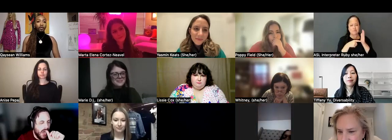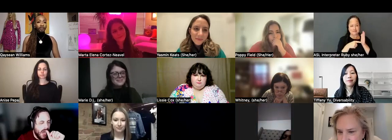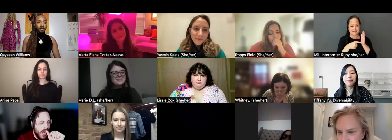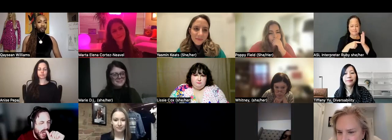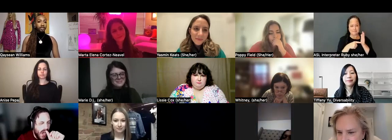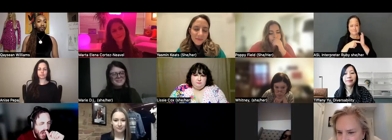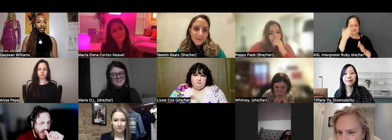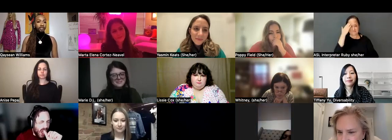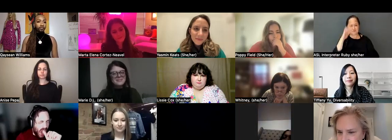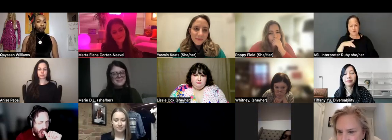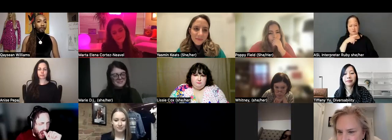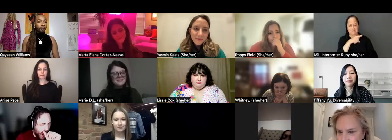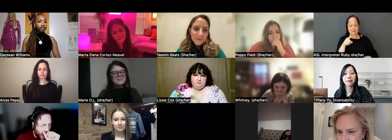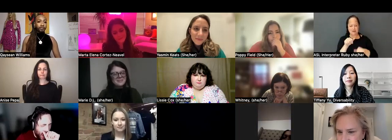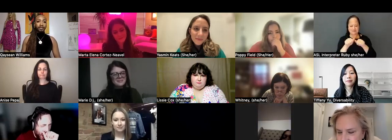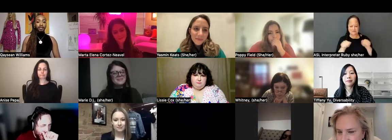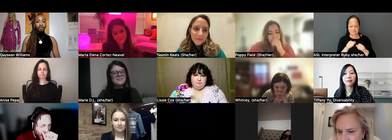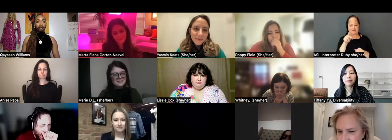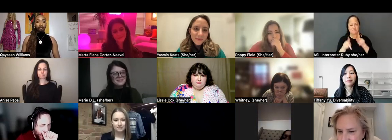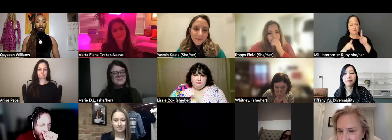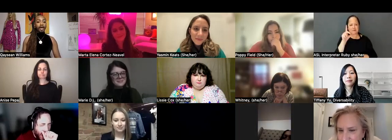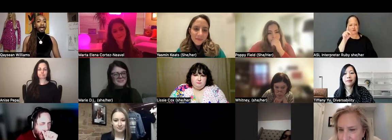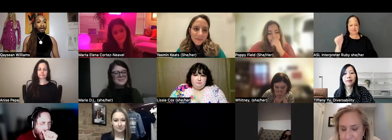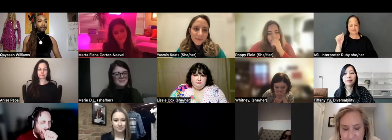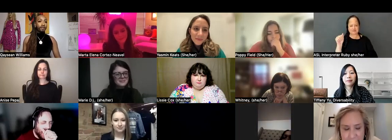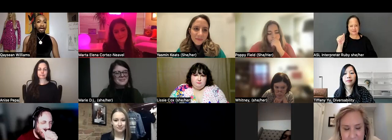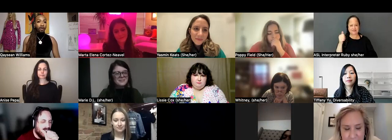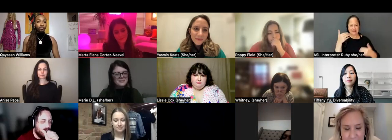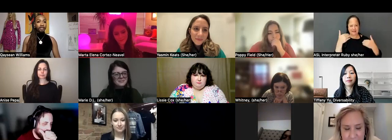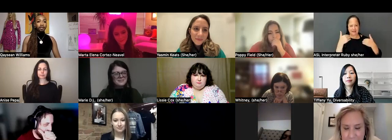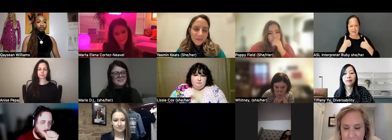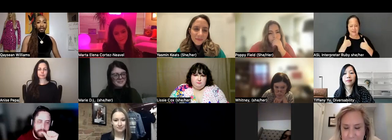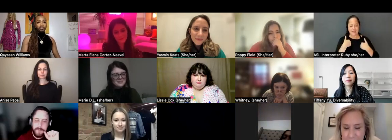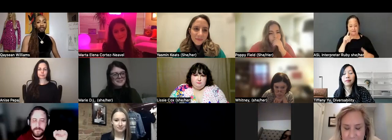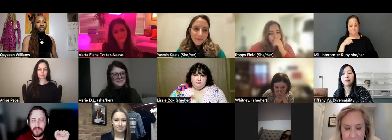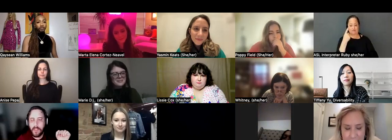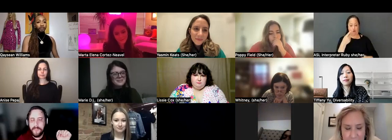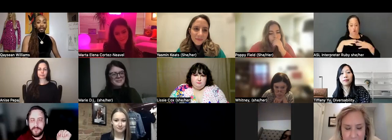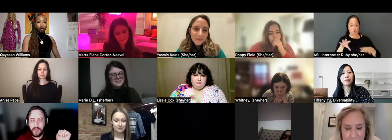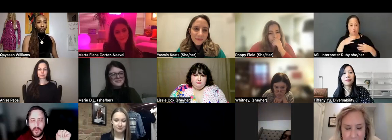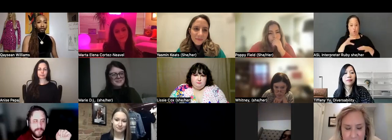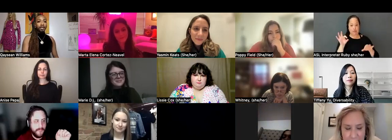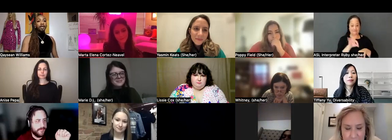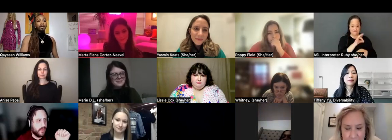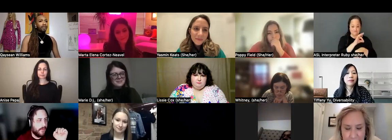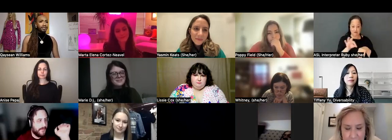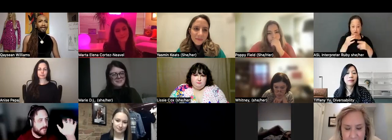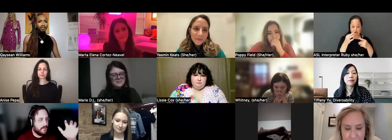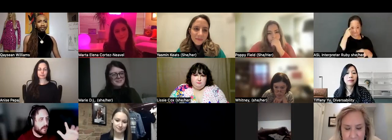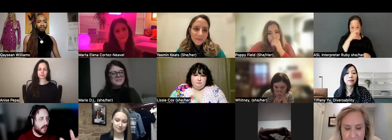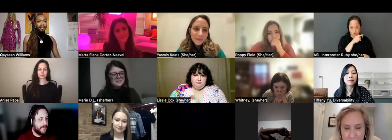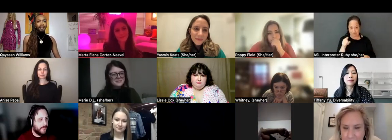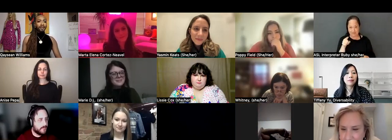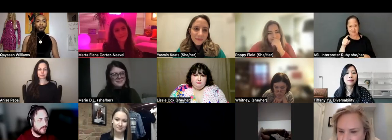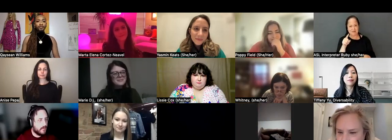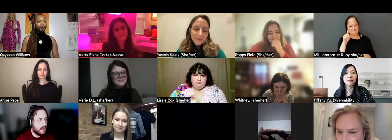and knowing that there's a space for people with disabilities to have not only clothing that's functional and that works, but looks